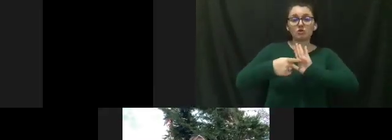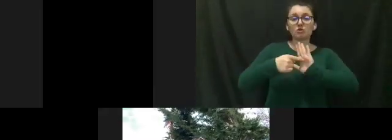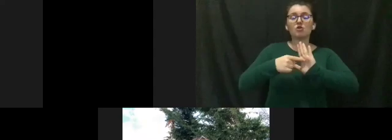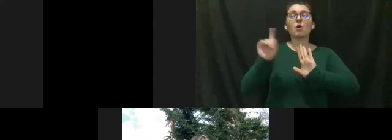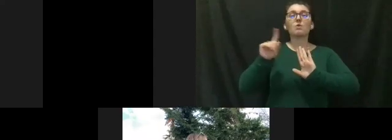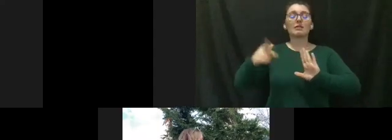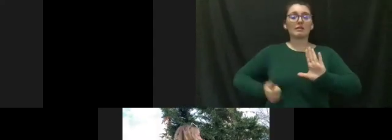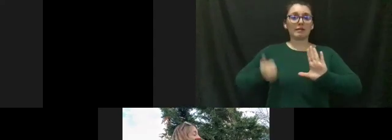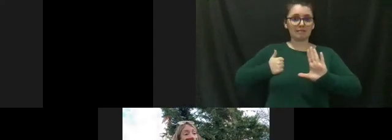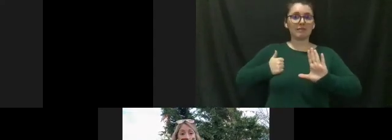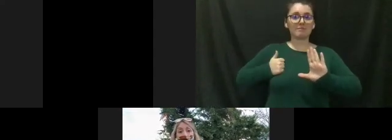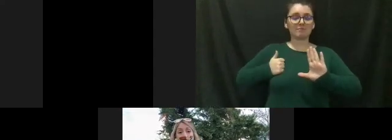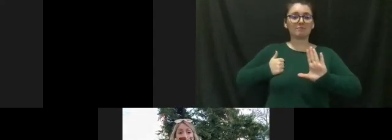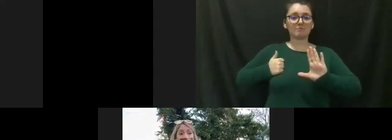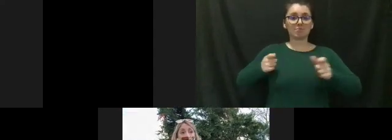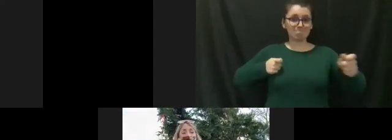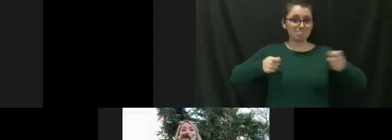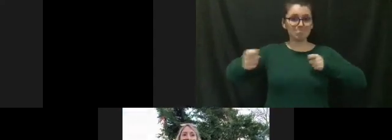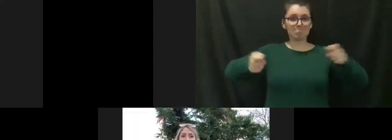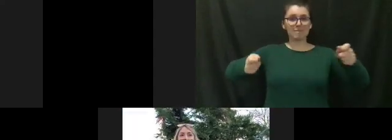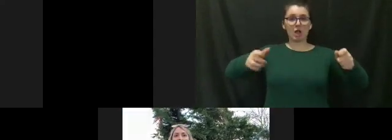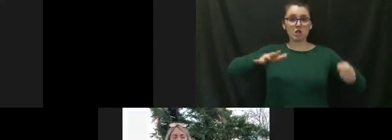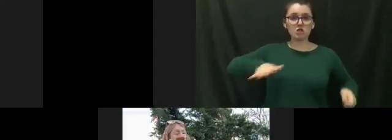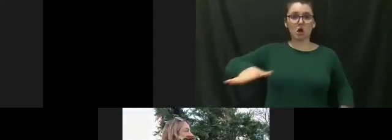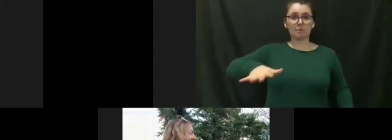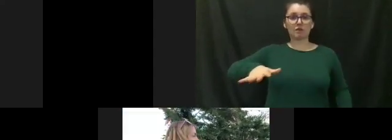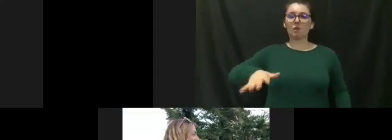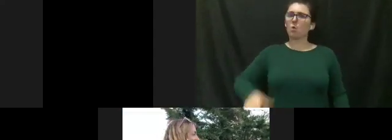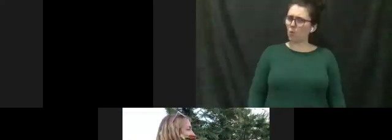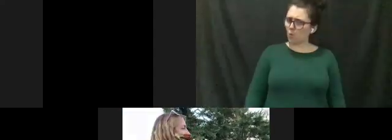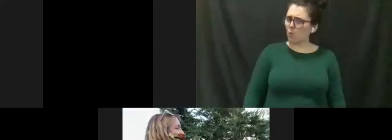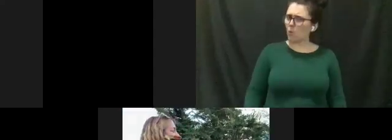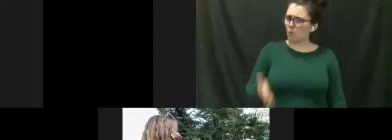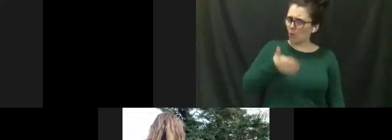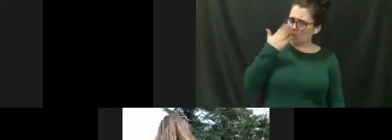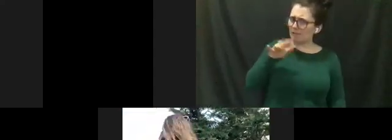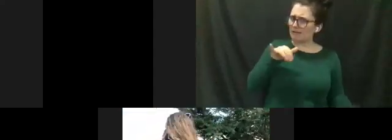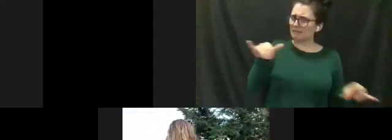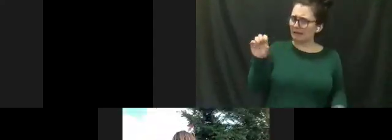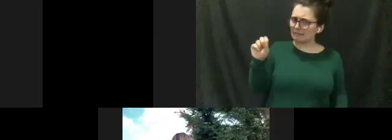way they are able to mark their It territory. totally smells Kind like of- a skunk. It does smell like a skunk. Yeah. Wow.